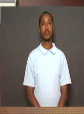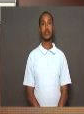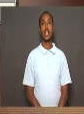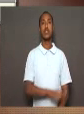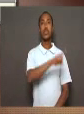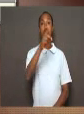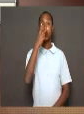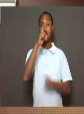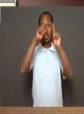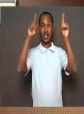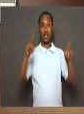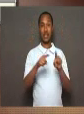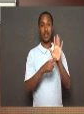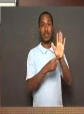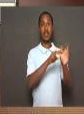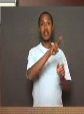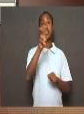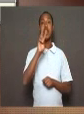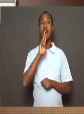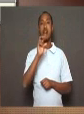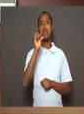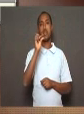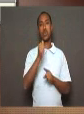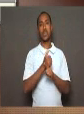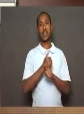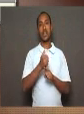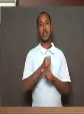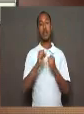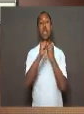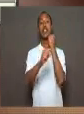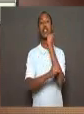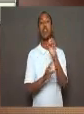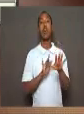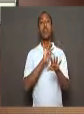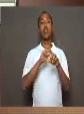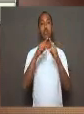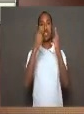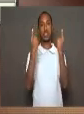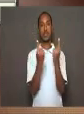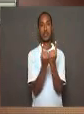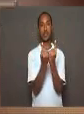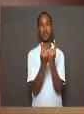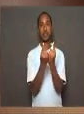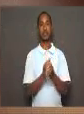As you can see, there are a few trends based on groups.